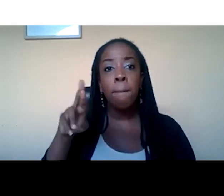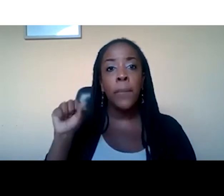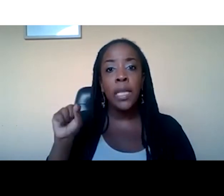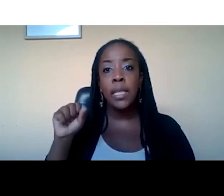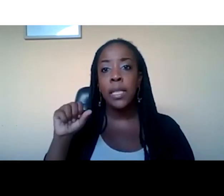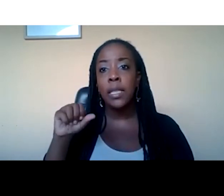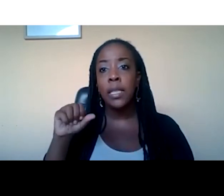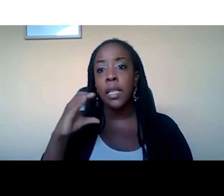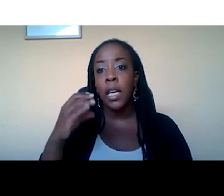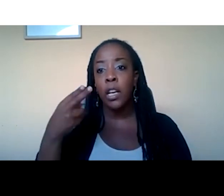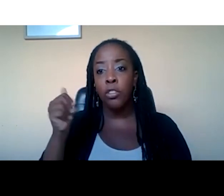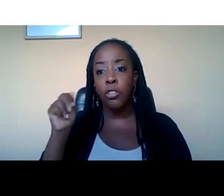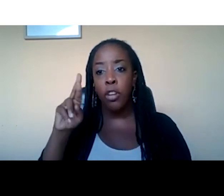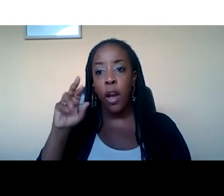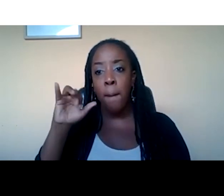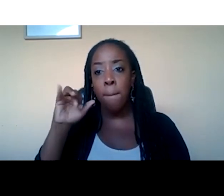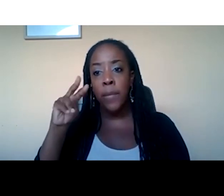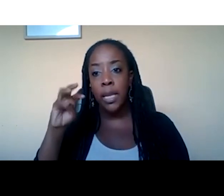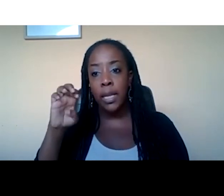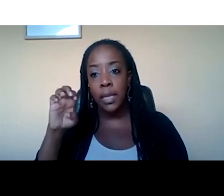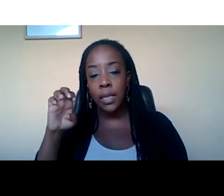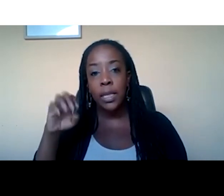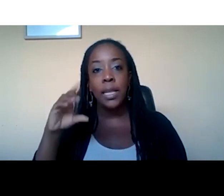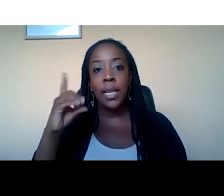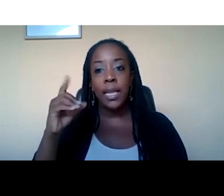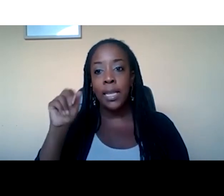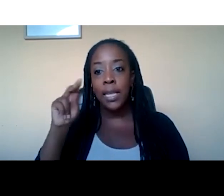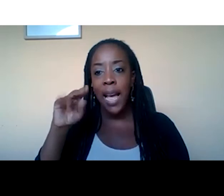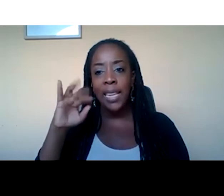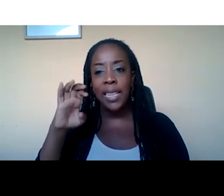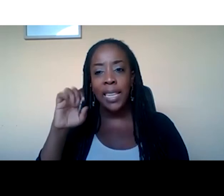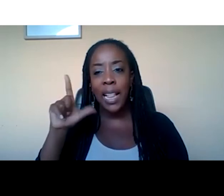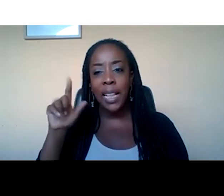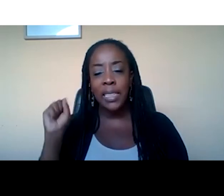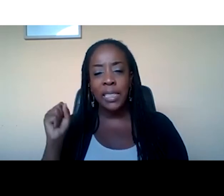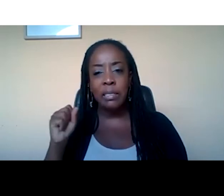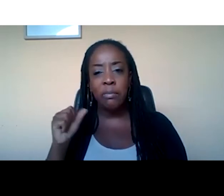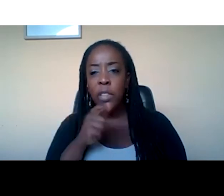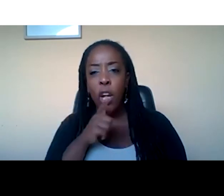Daniels. I'm not sure if I understood clearly